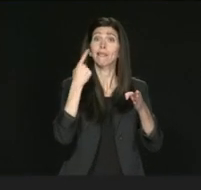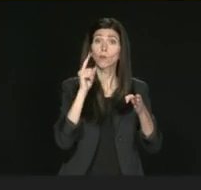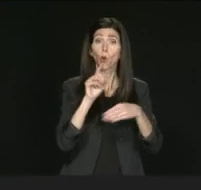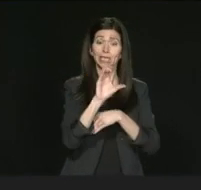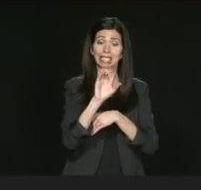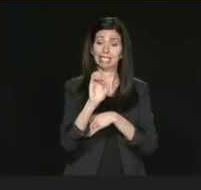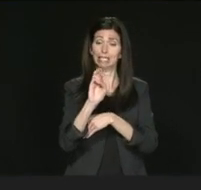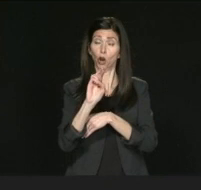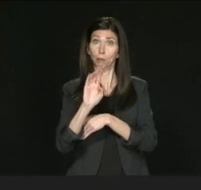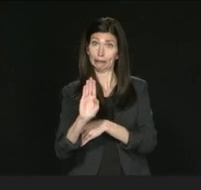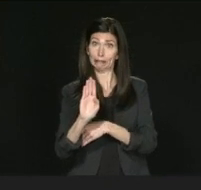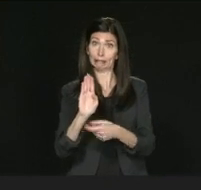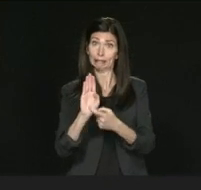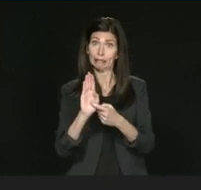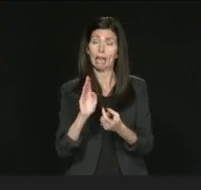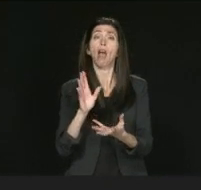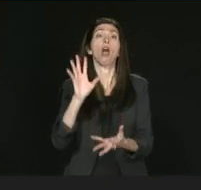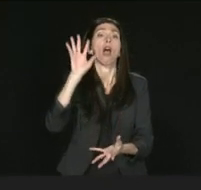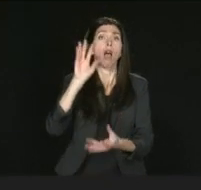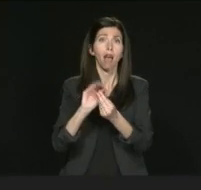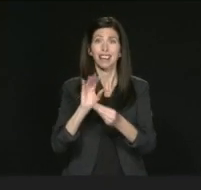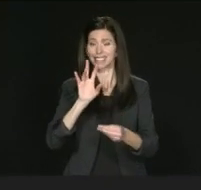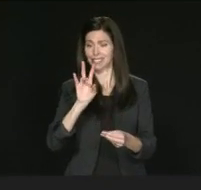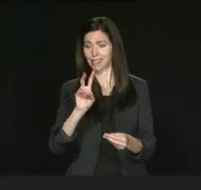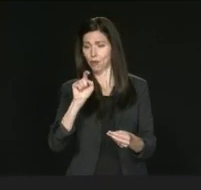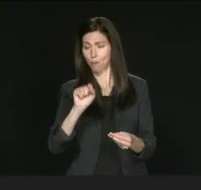7.5 million Canadians have